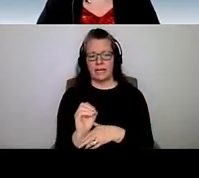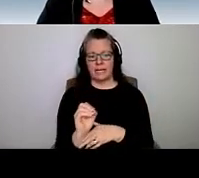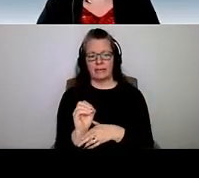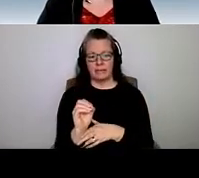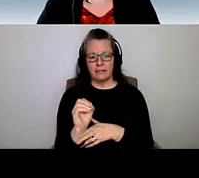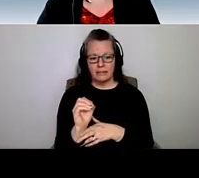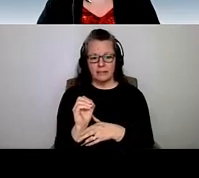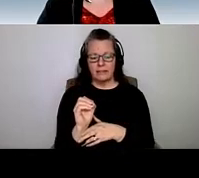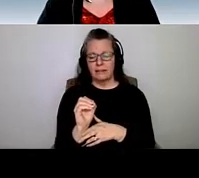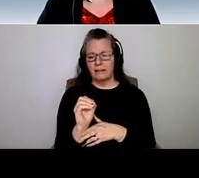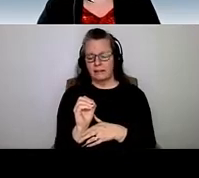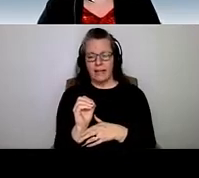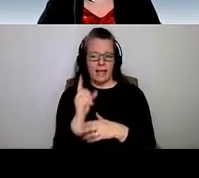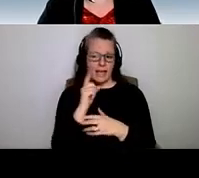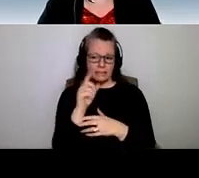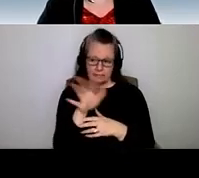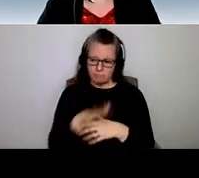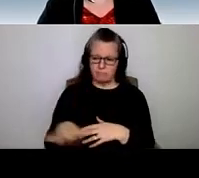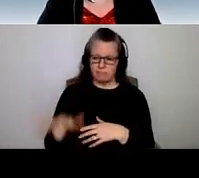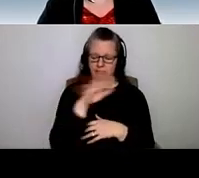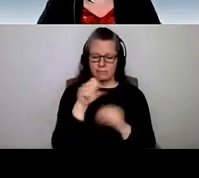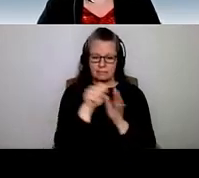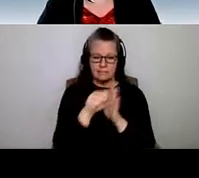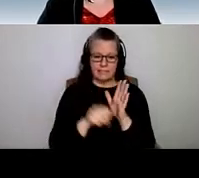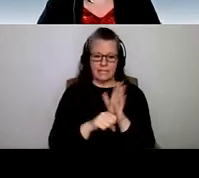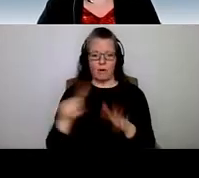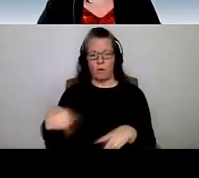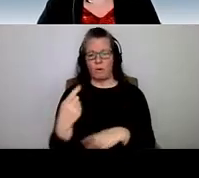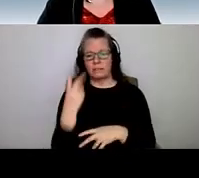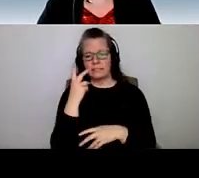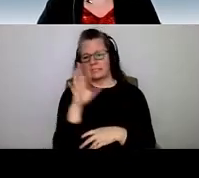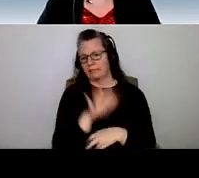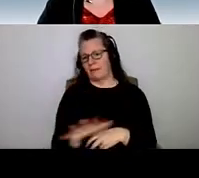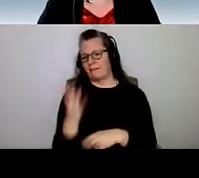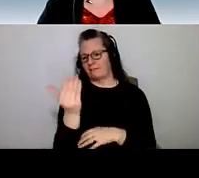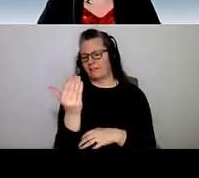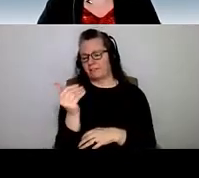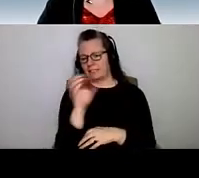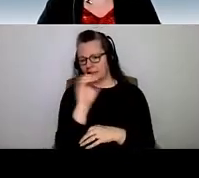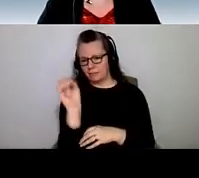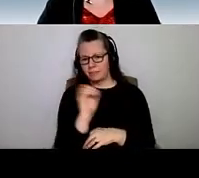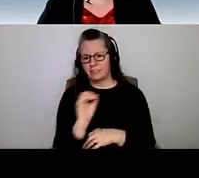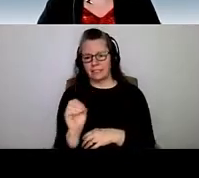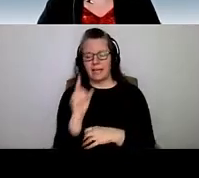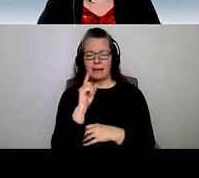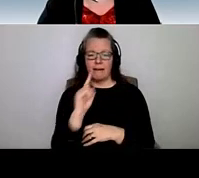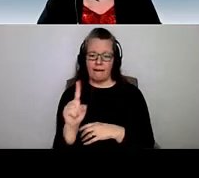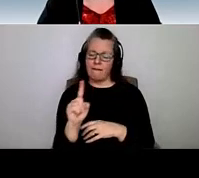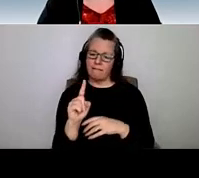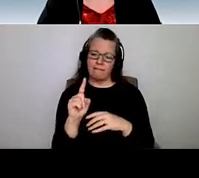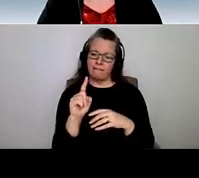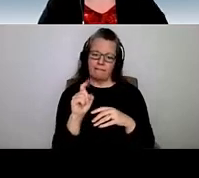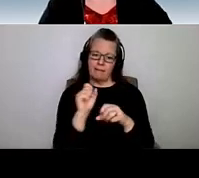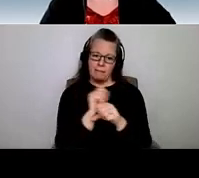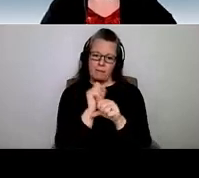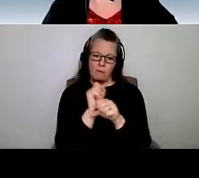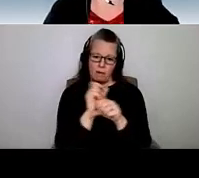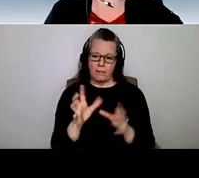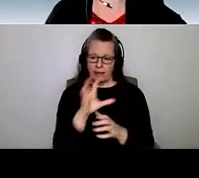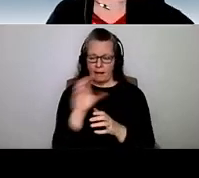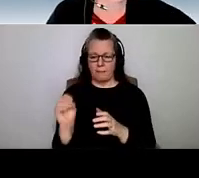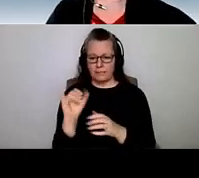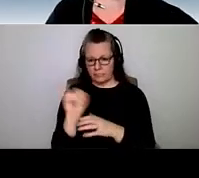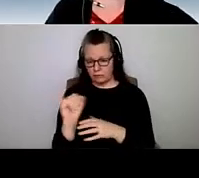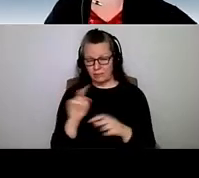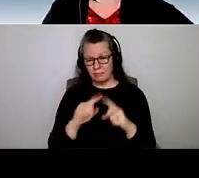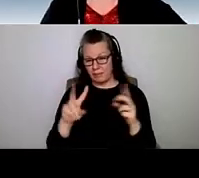state. We only see about 15% of our patients having commercial insurance. And then on the flip side, with